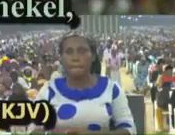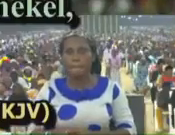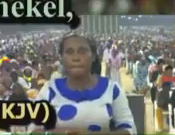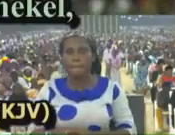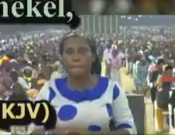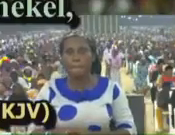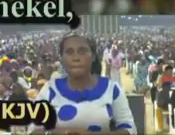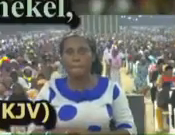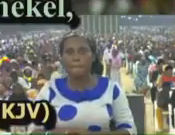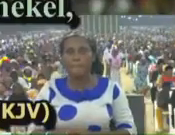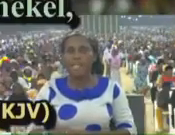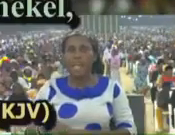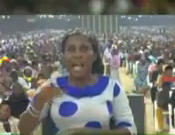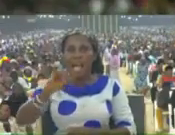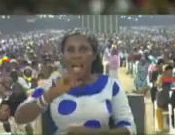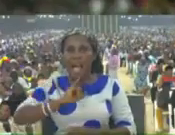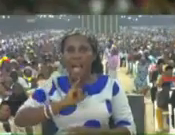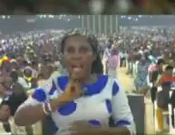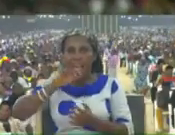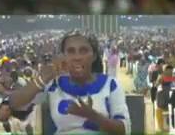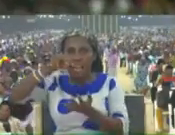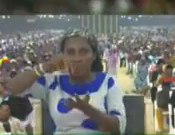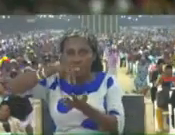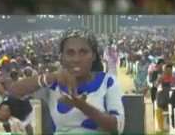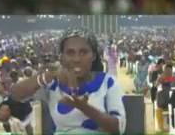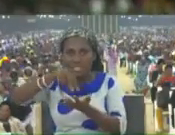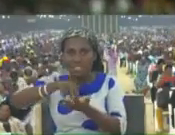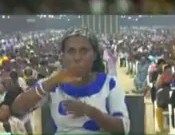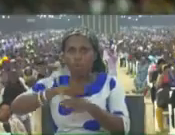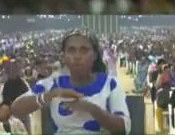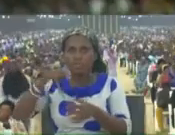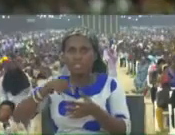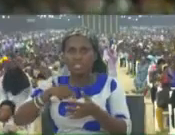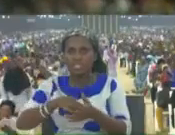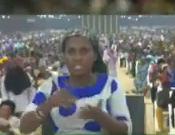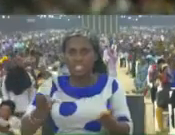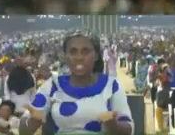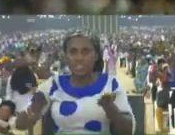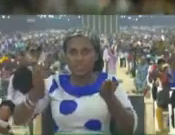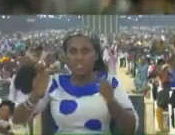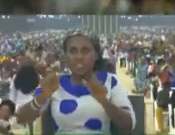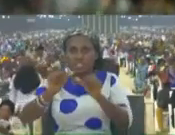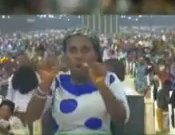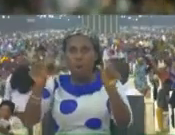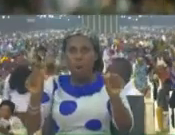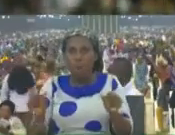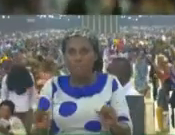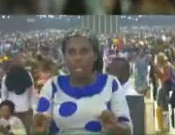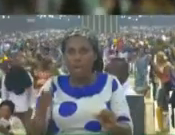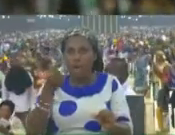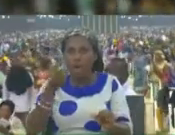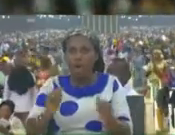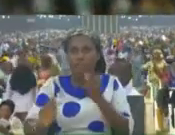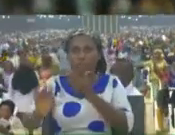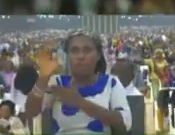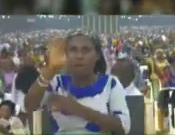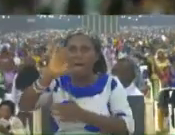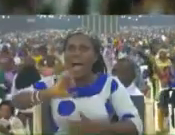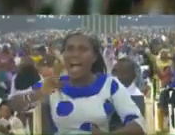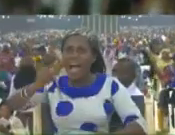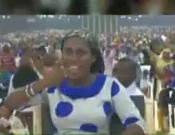And now I'm standing on this exalted altar of the Most High God. And I